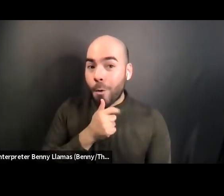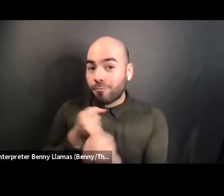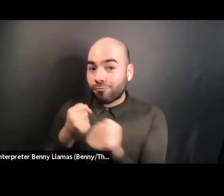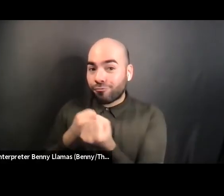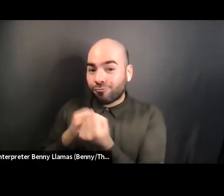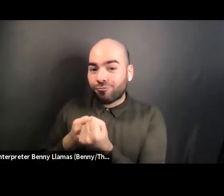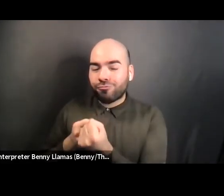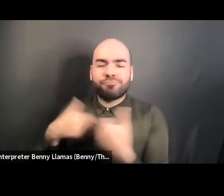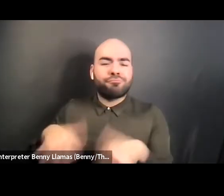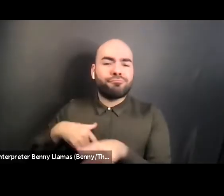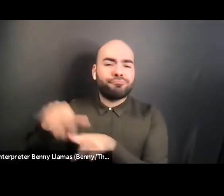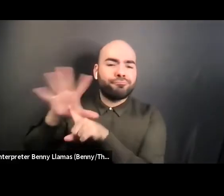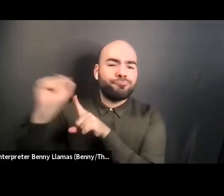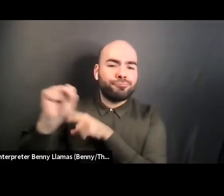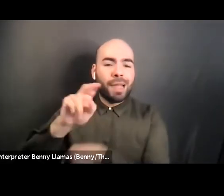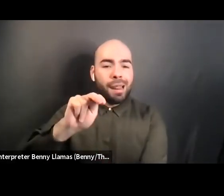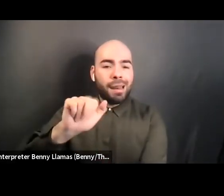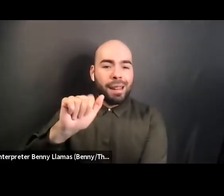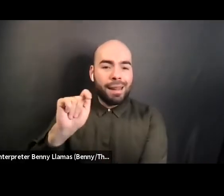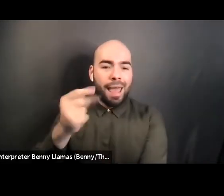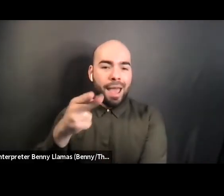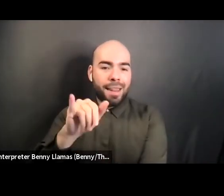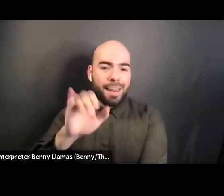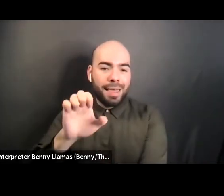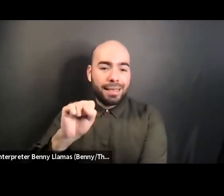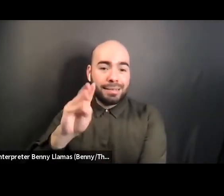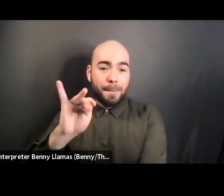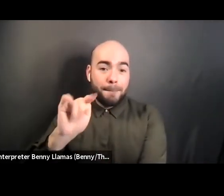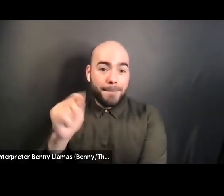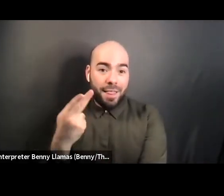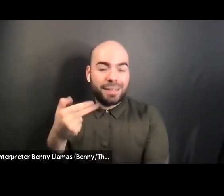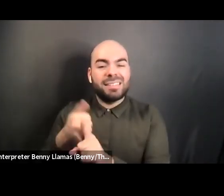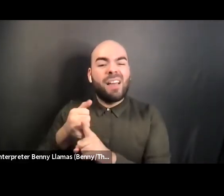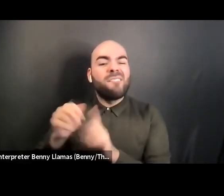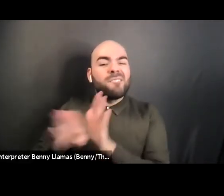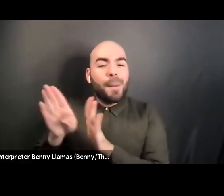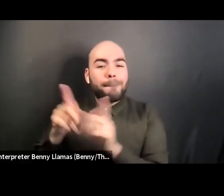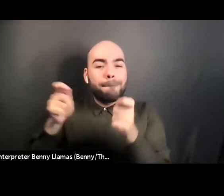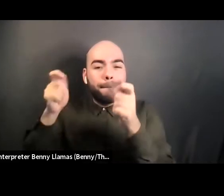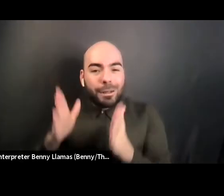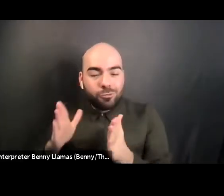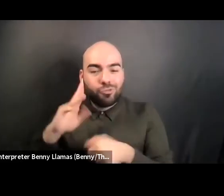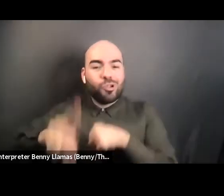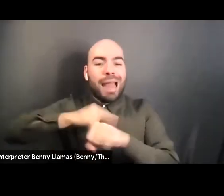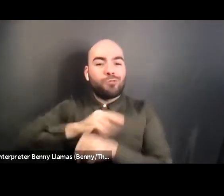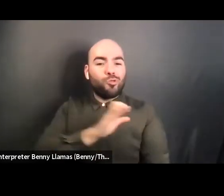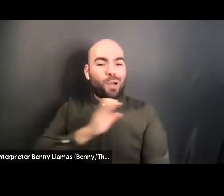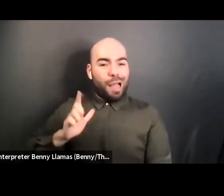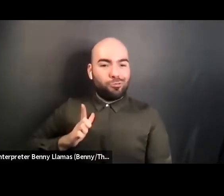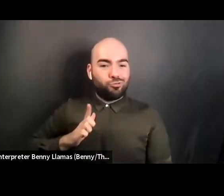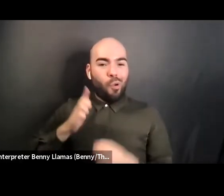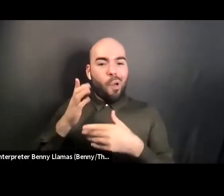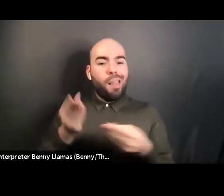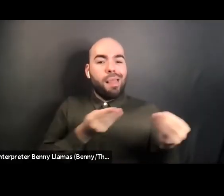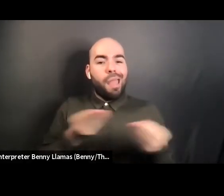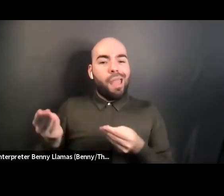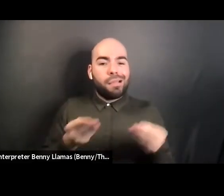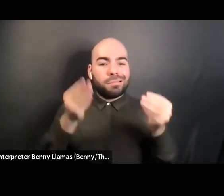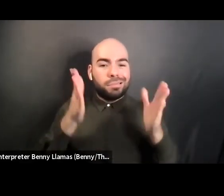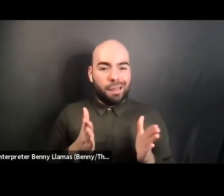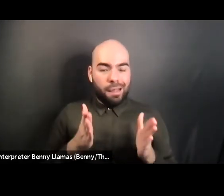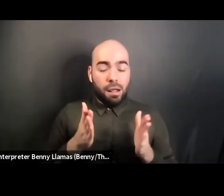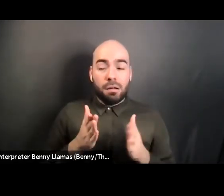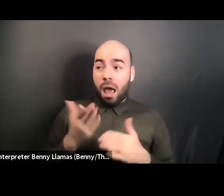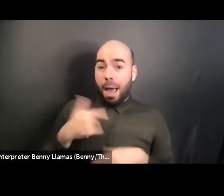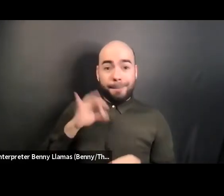and friend, Natalie Smith, who's TCG's development manager and national council liaison. And I bring her up because I want to let you know that she's been